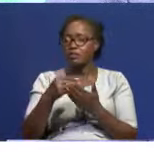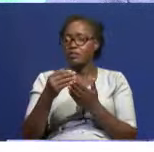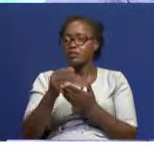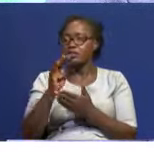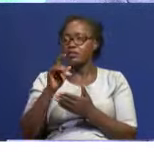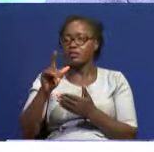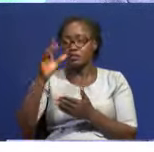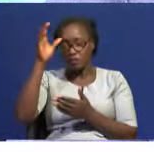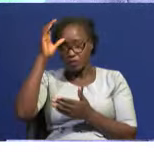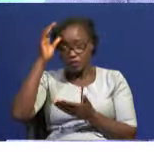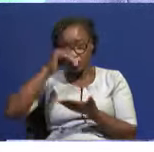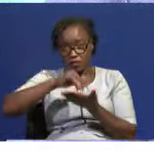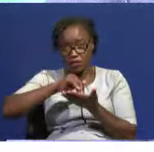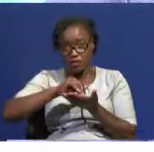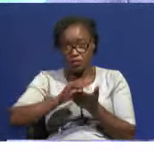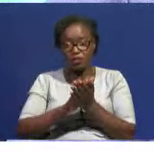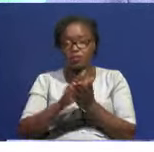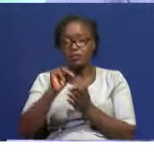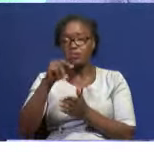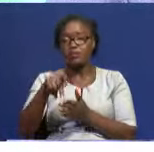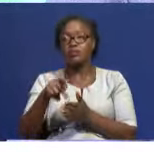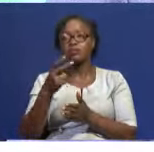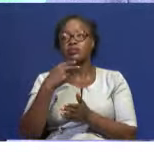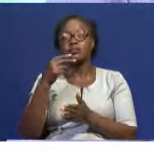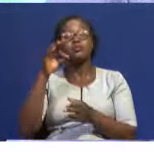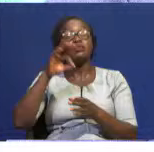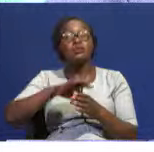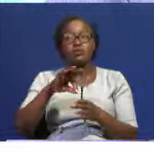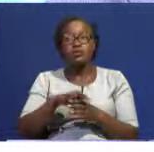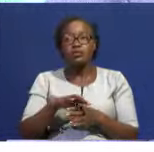needs to be reconsidered, and MPs